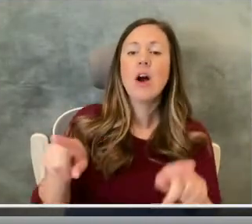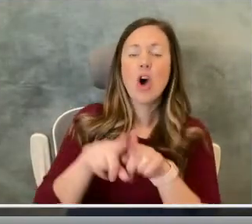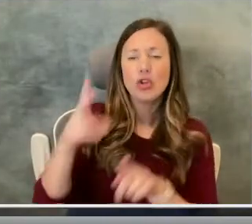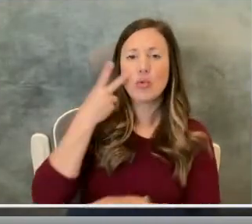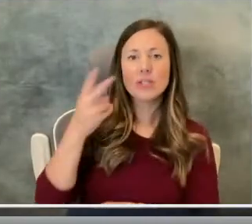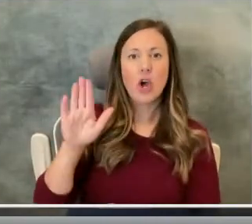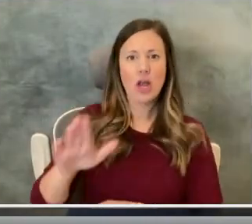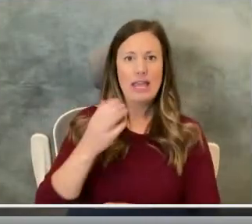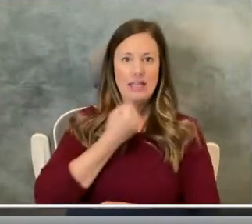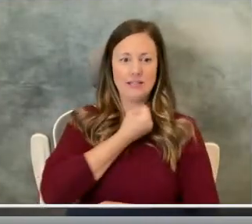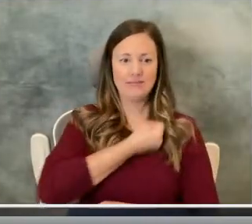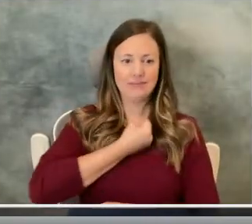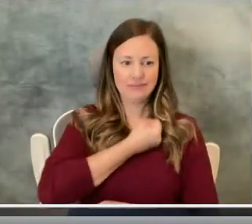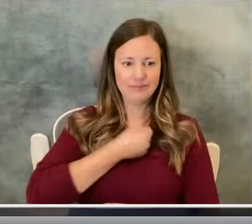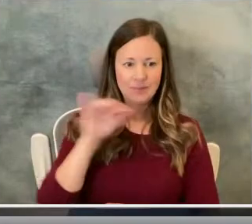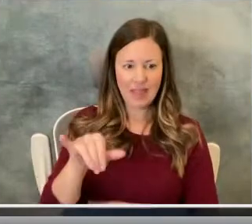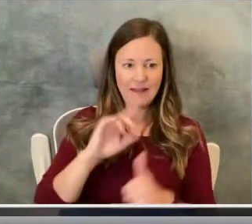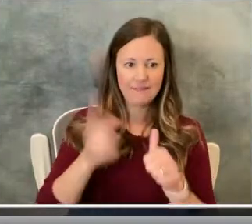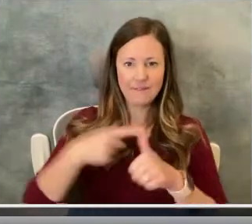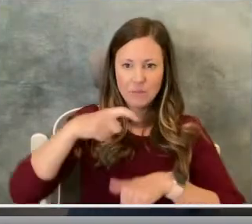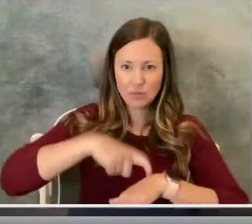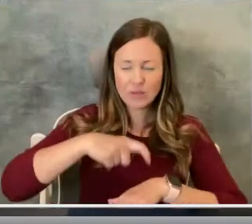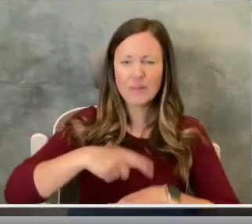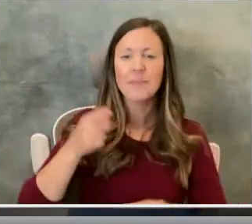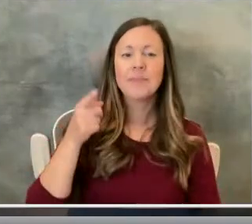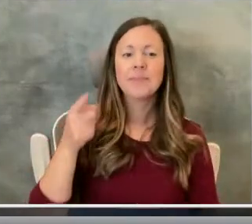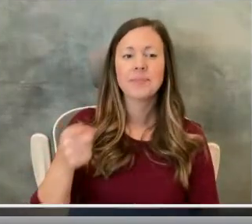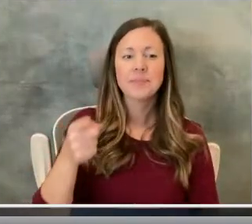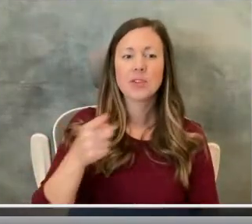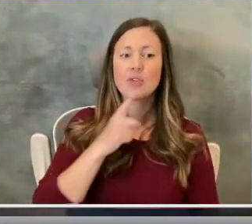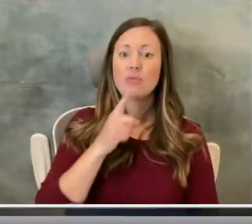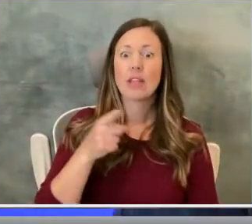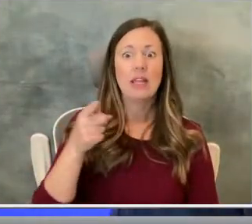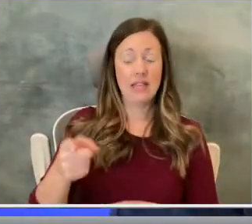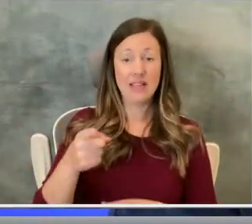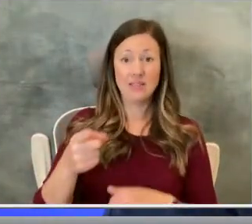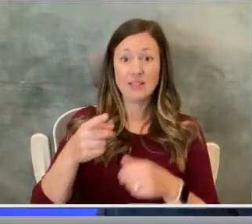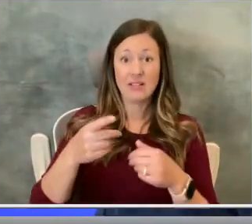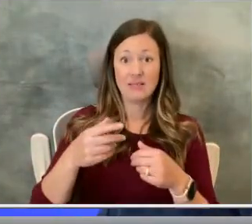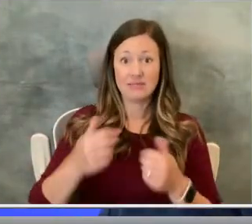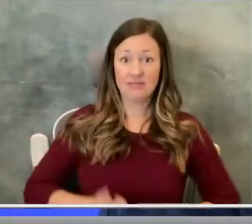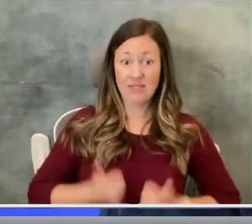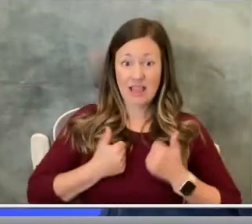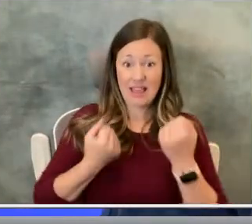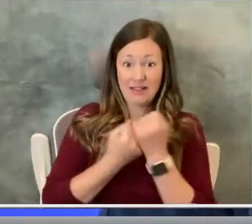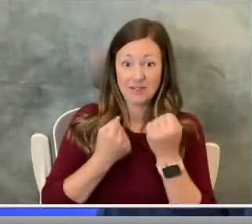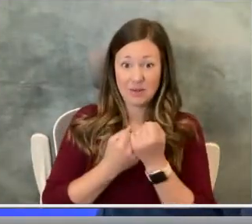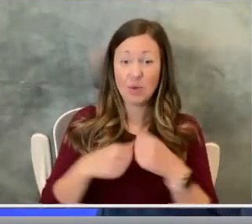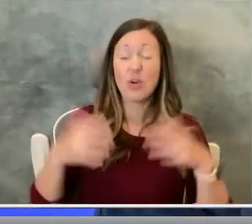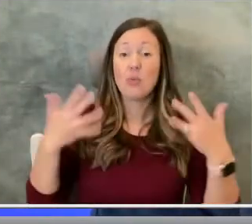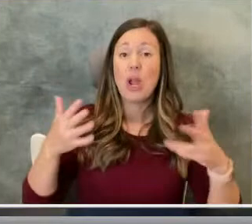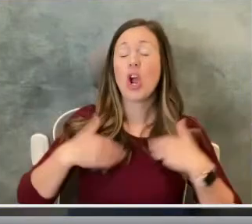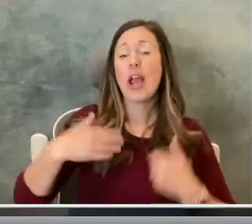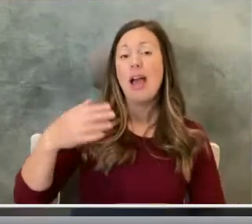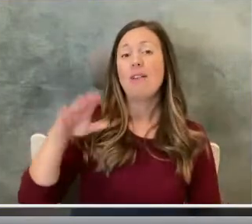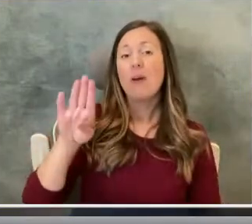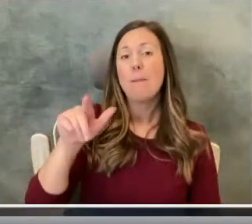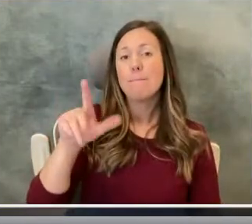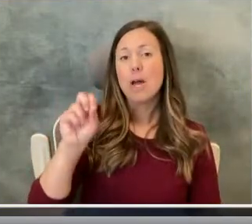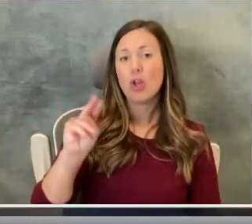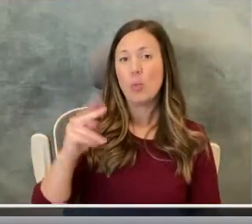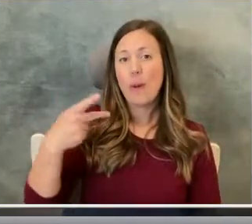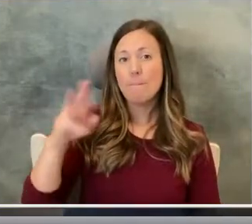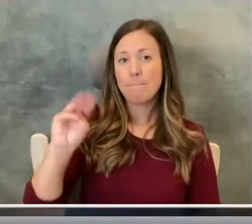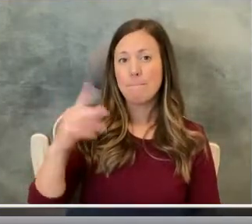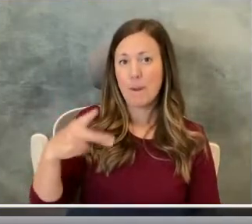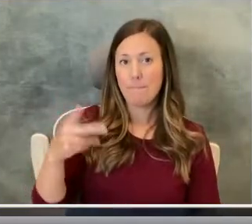time. He was on maximum medical support. He already had what we talked about, the balloon pump in place. And what you see right here is